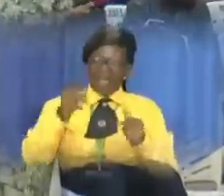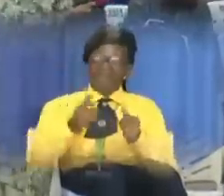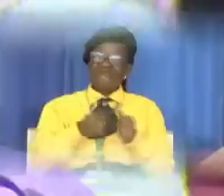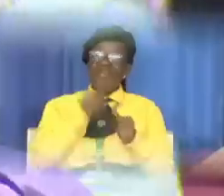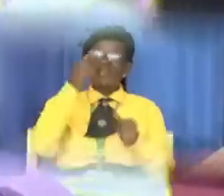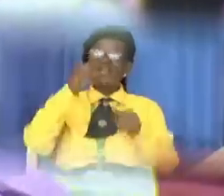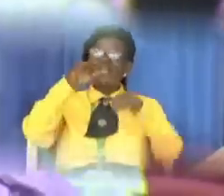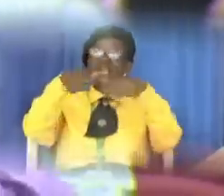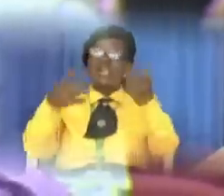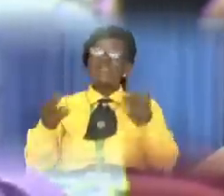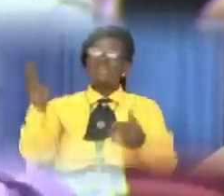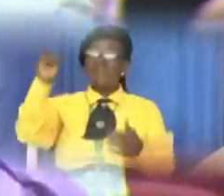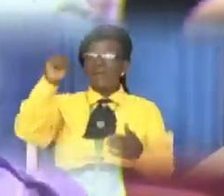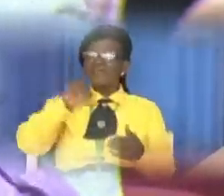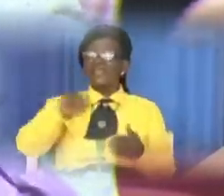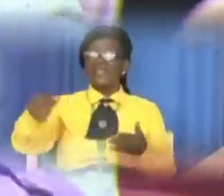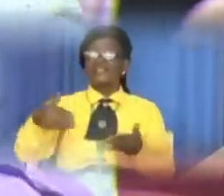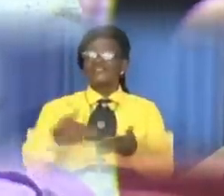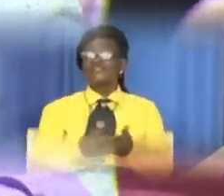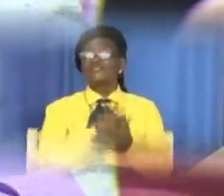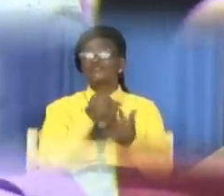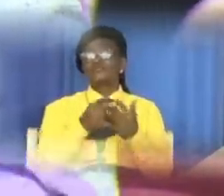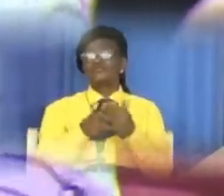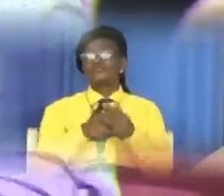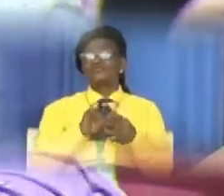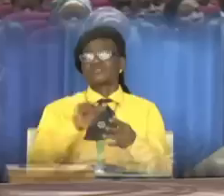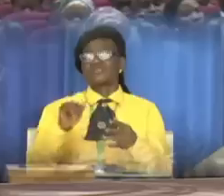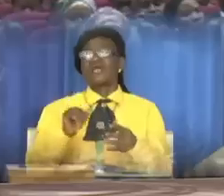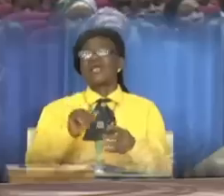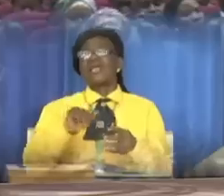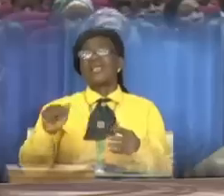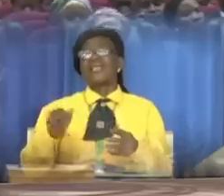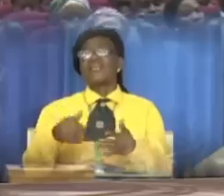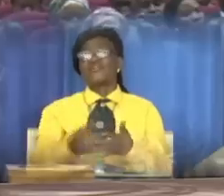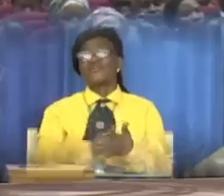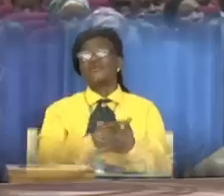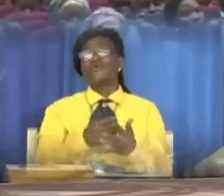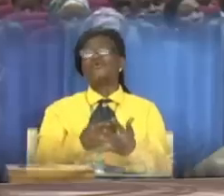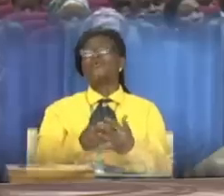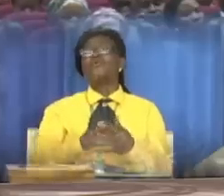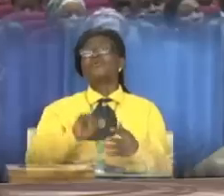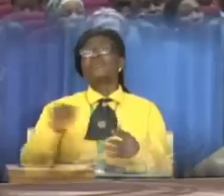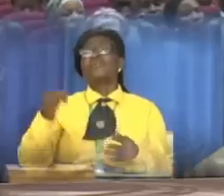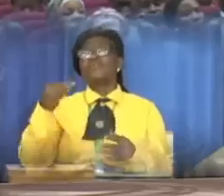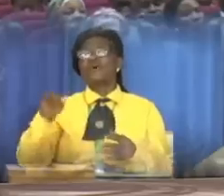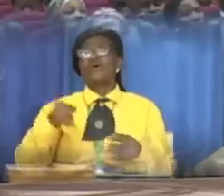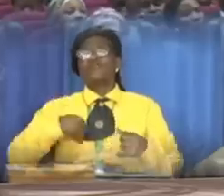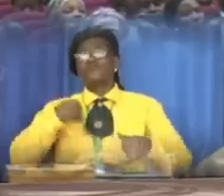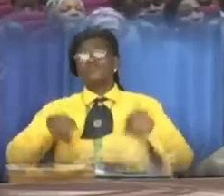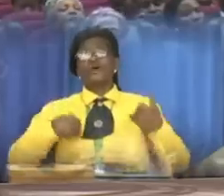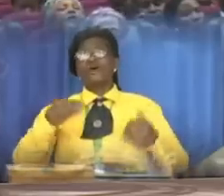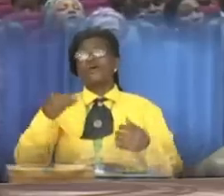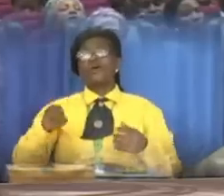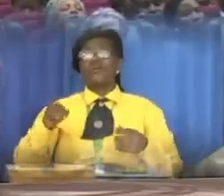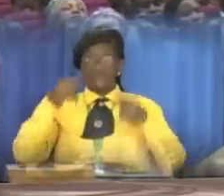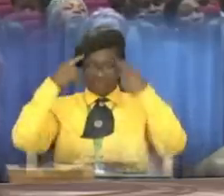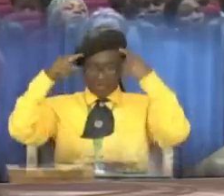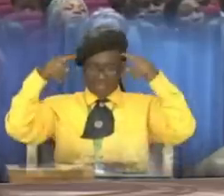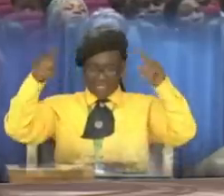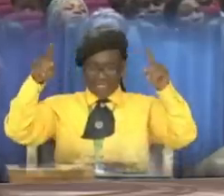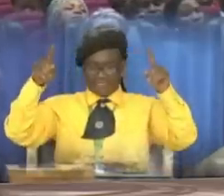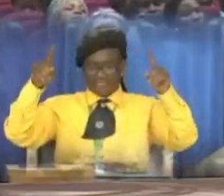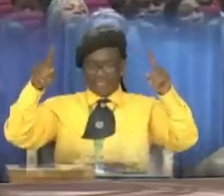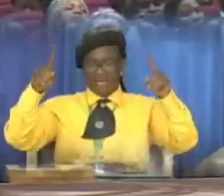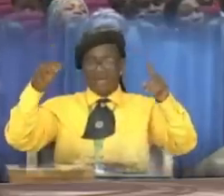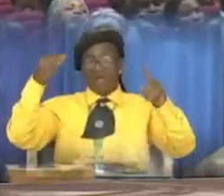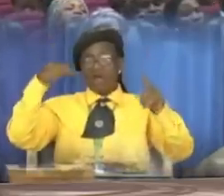Give them a brand new beginning, a new beginning of joy, of success,